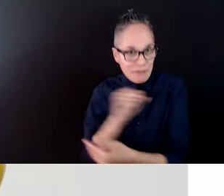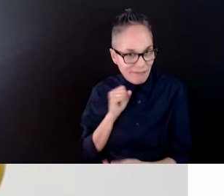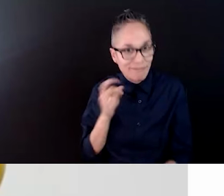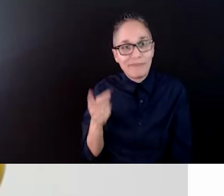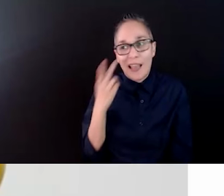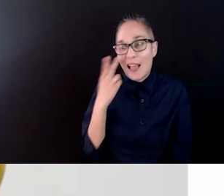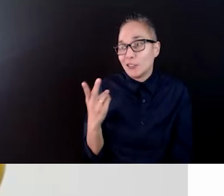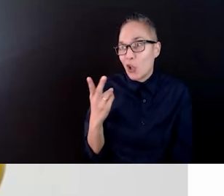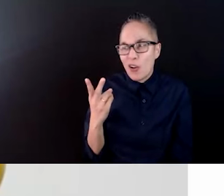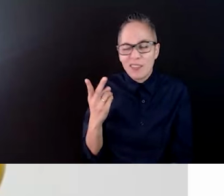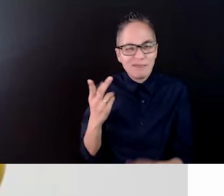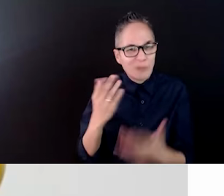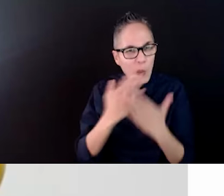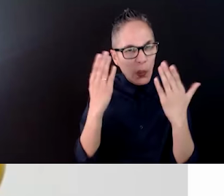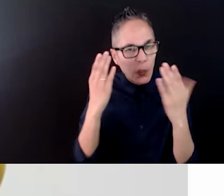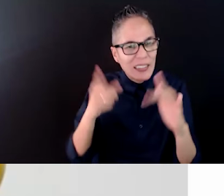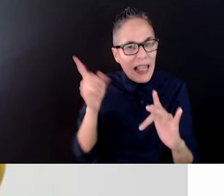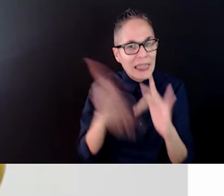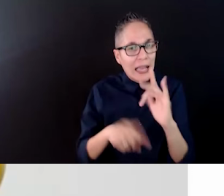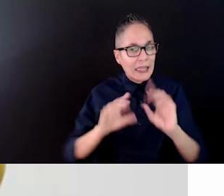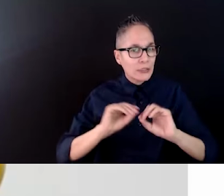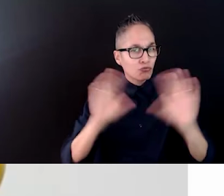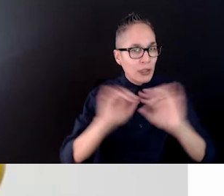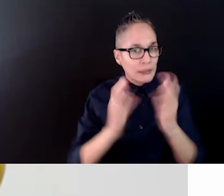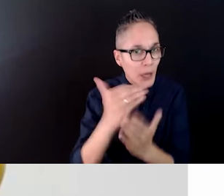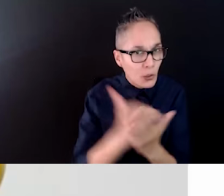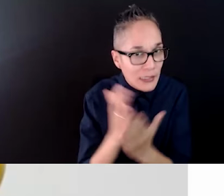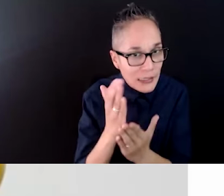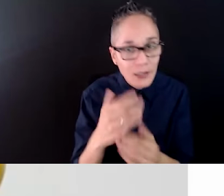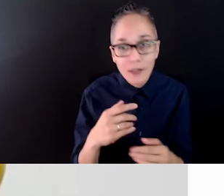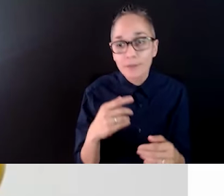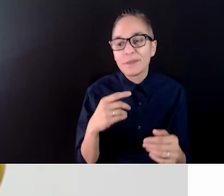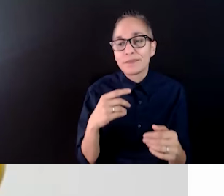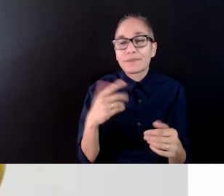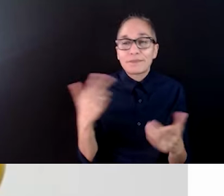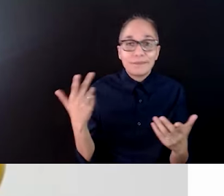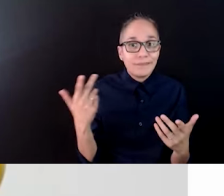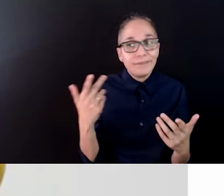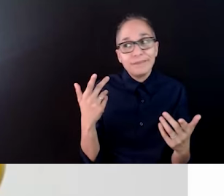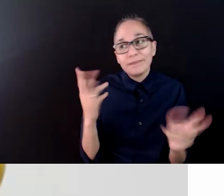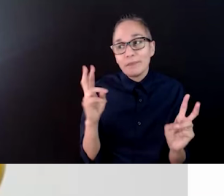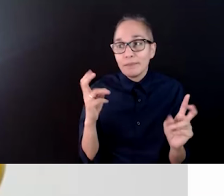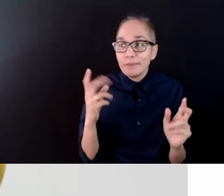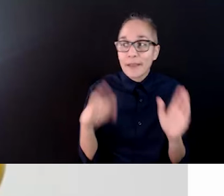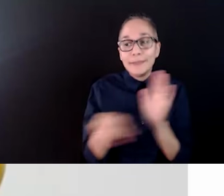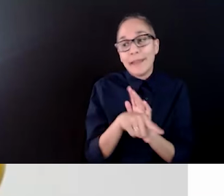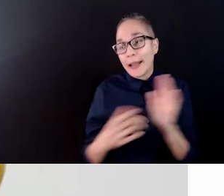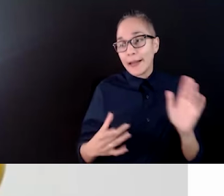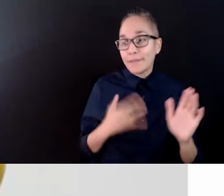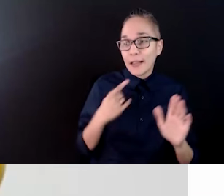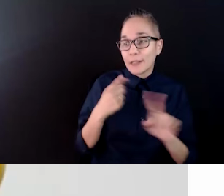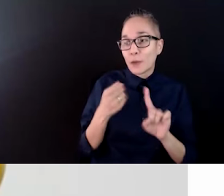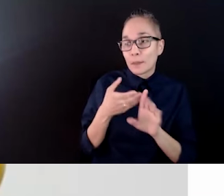no transparency. There was no real, I guess there was a stain from one of the, prior